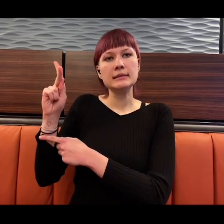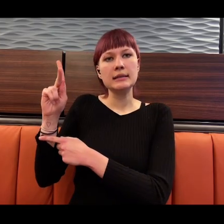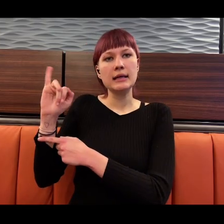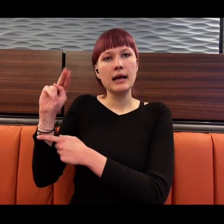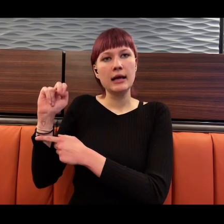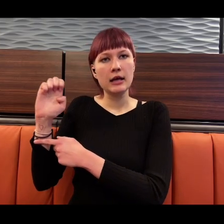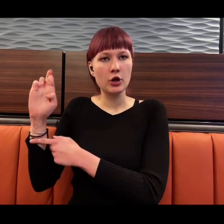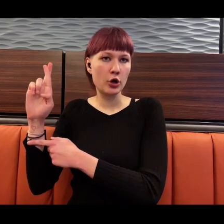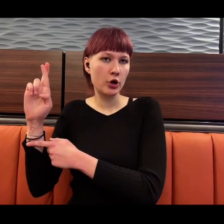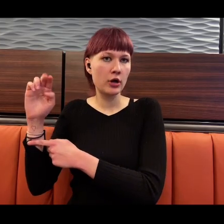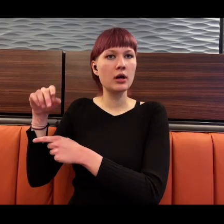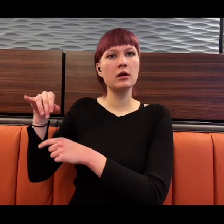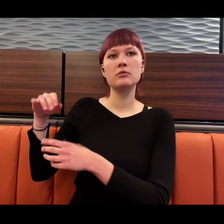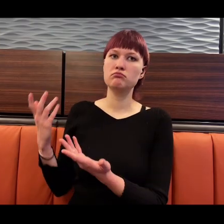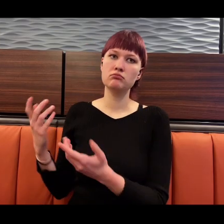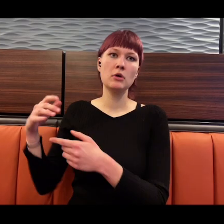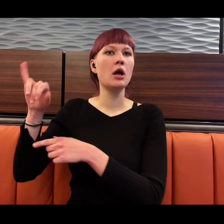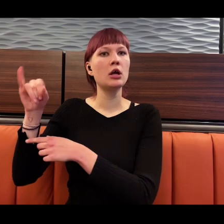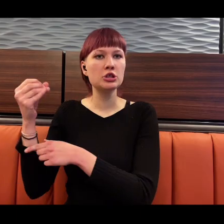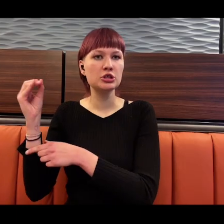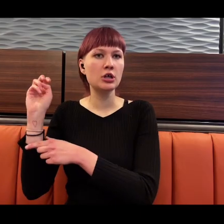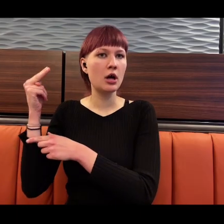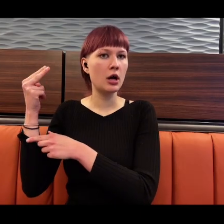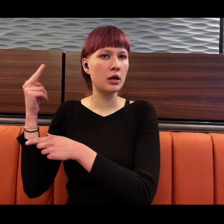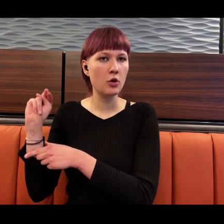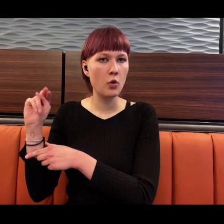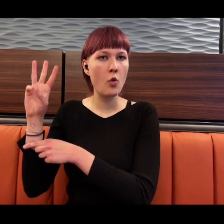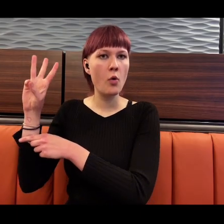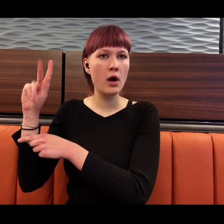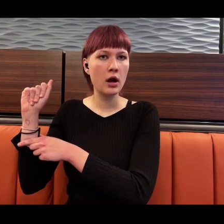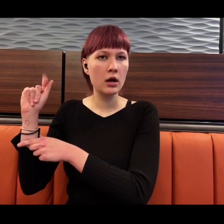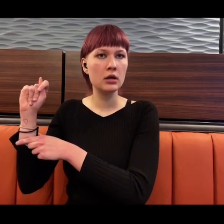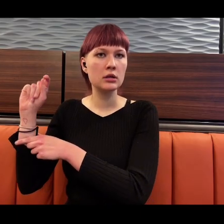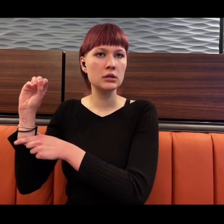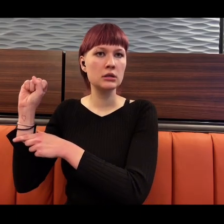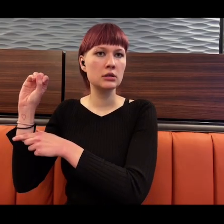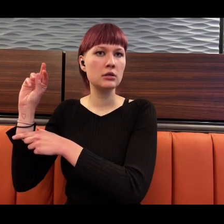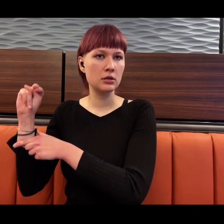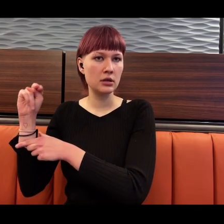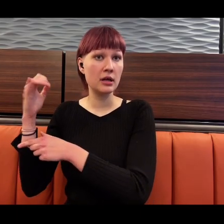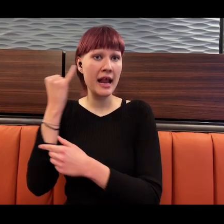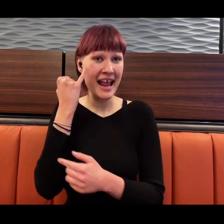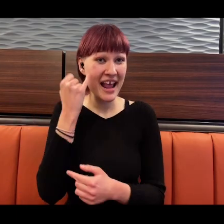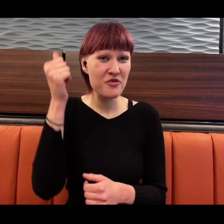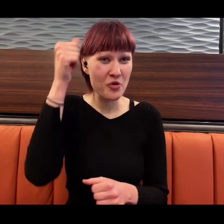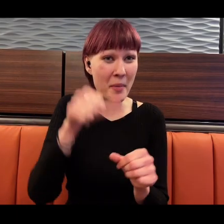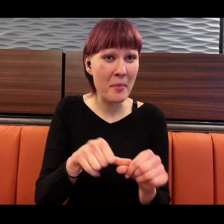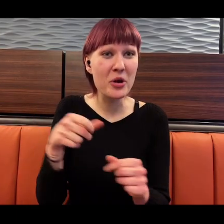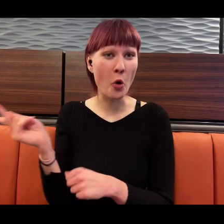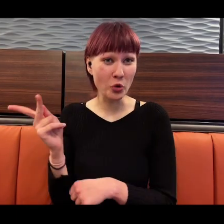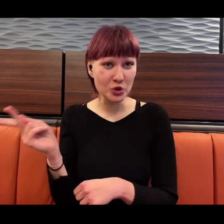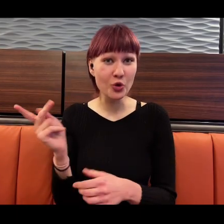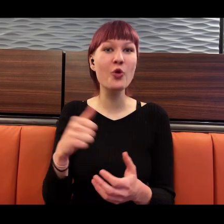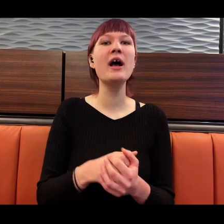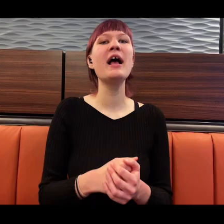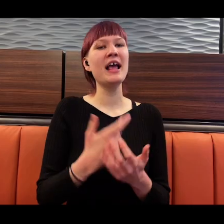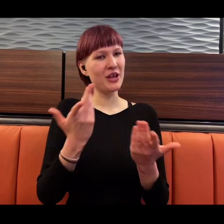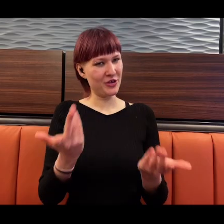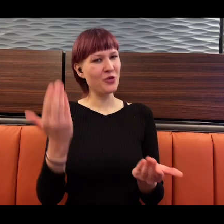therapy focuses on, again, changing your behavior, not on changing your thoughts or your beliefs or your understanding of old